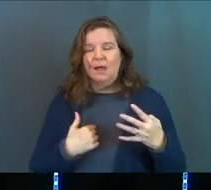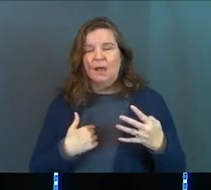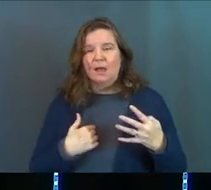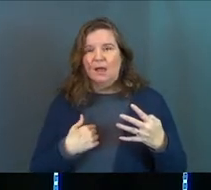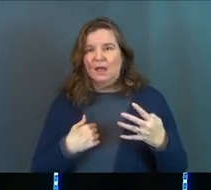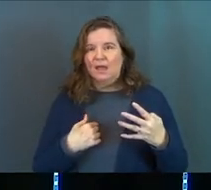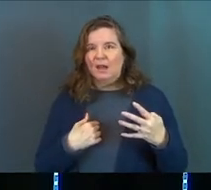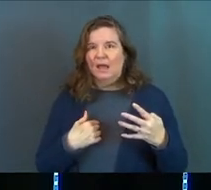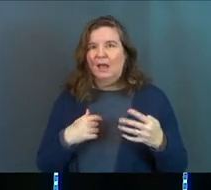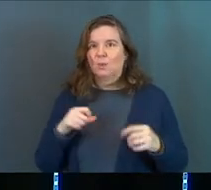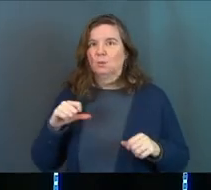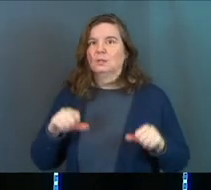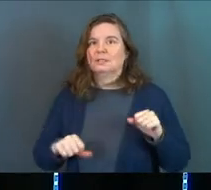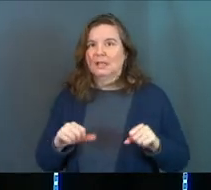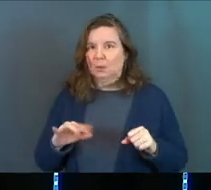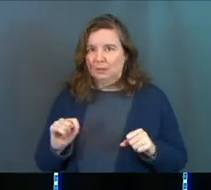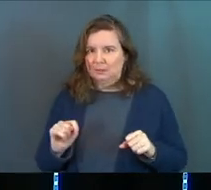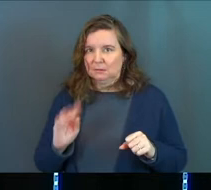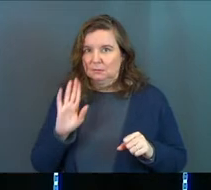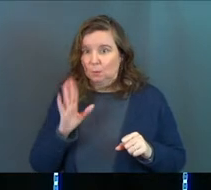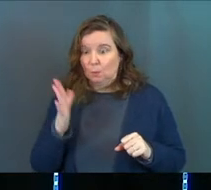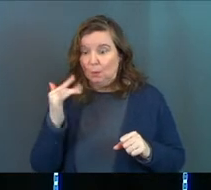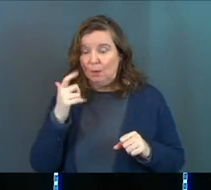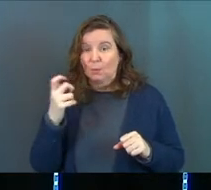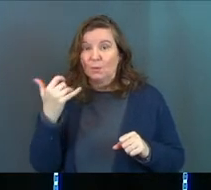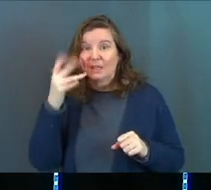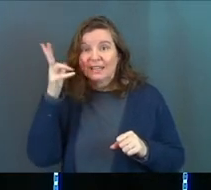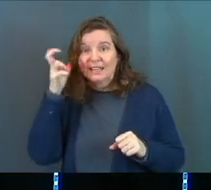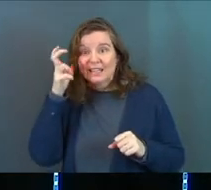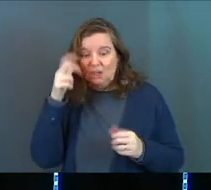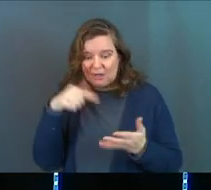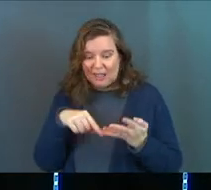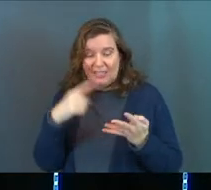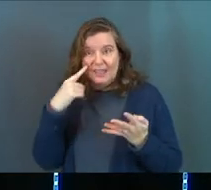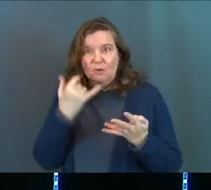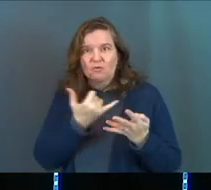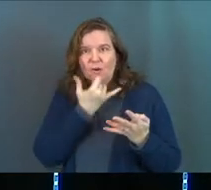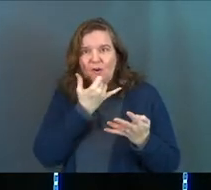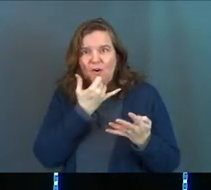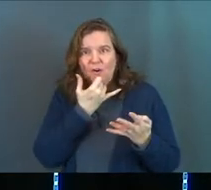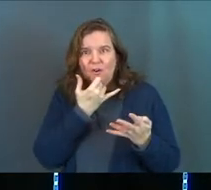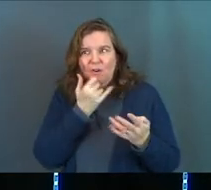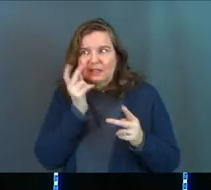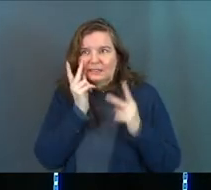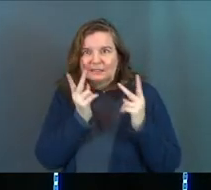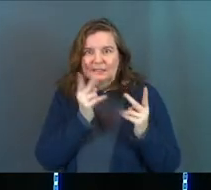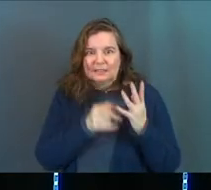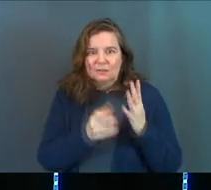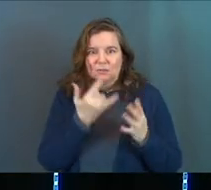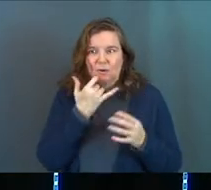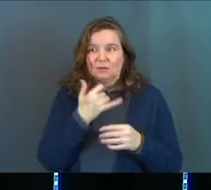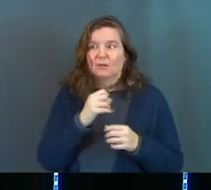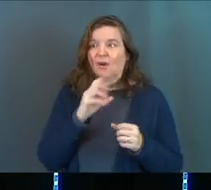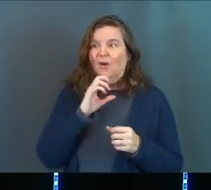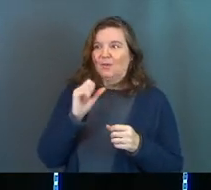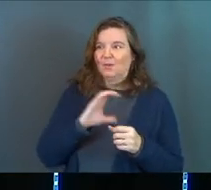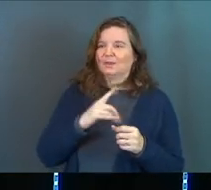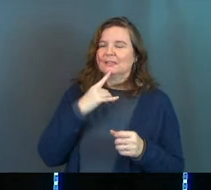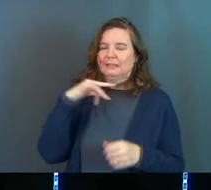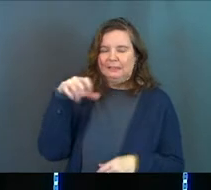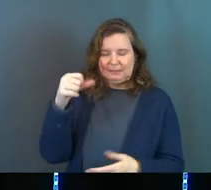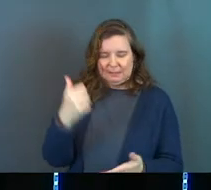would question it. Because we can hear wrong. Amen? Amen. All the old Christians in the room said,